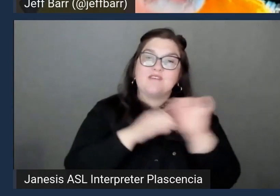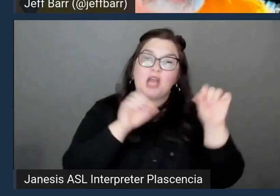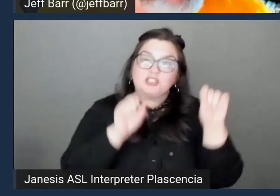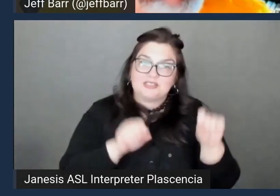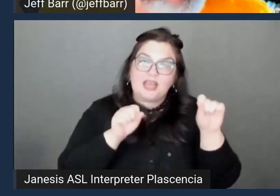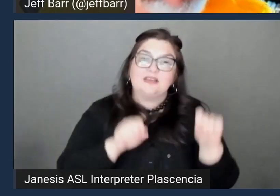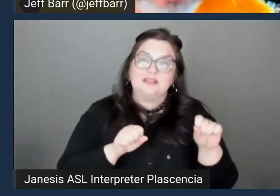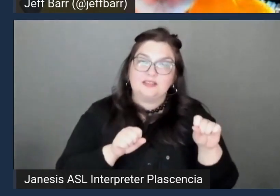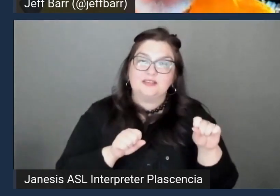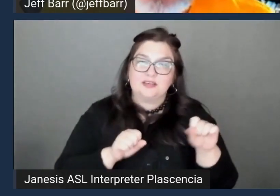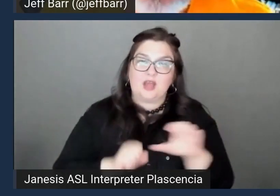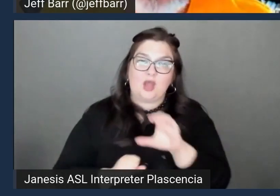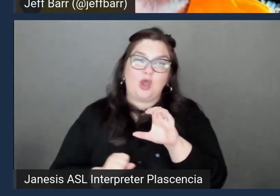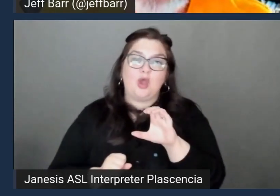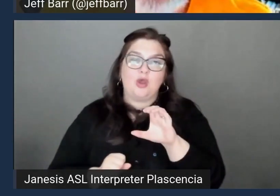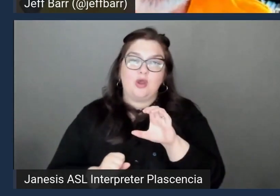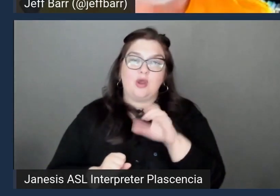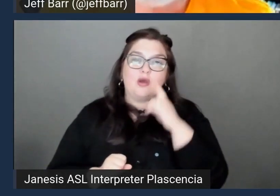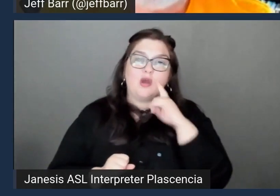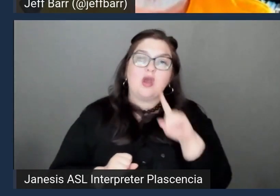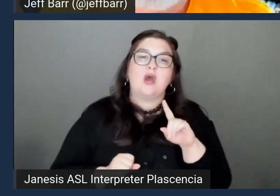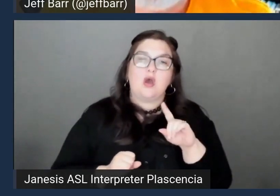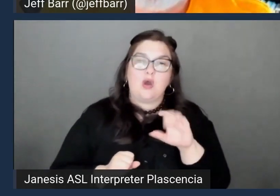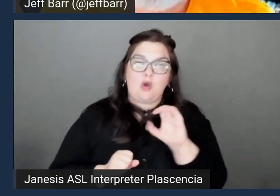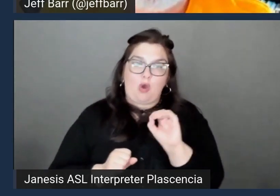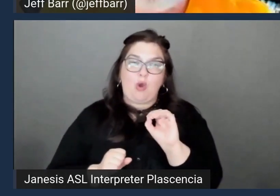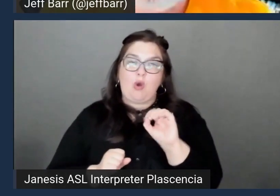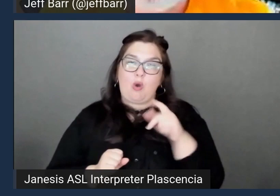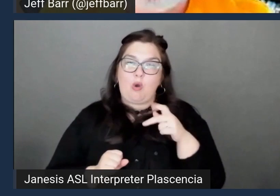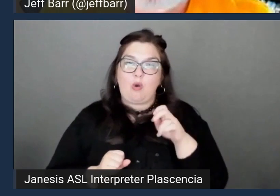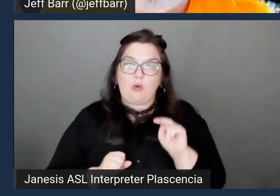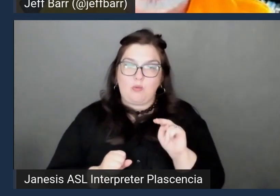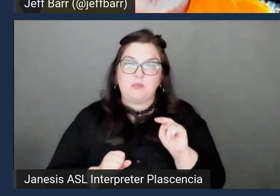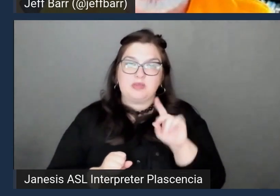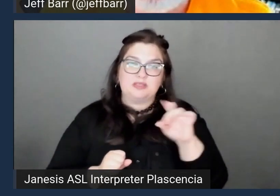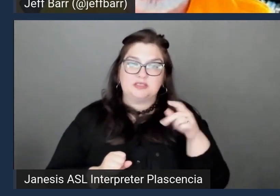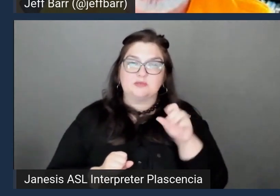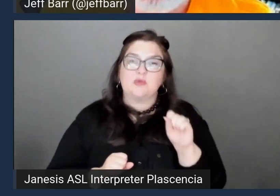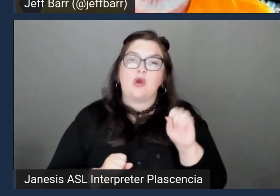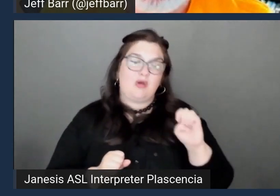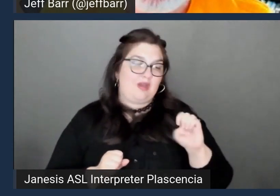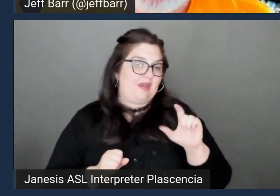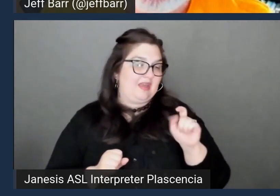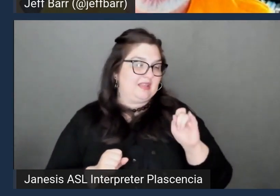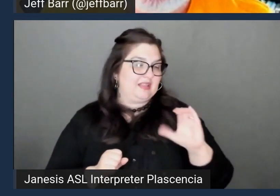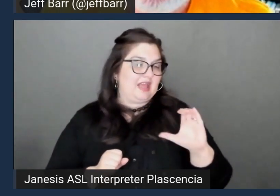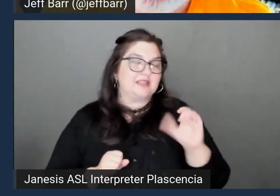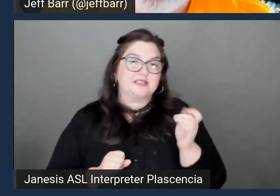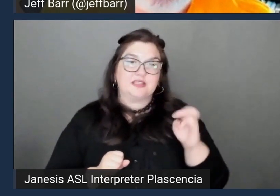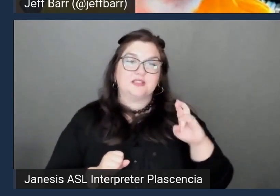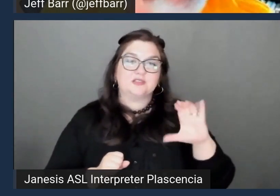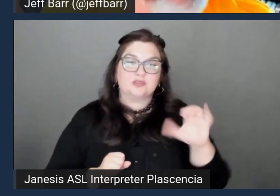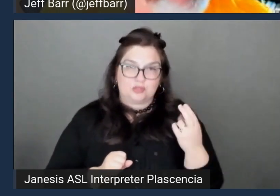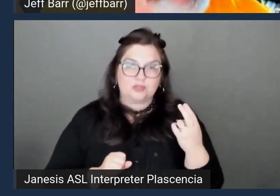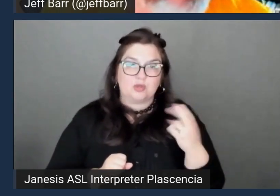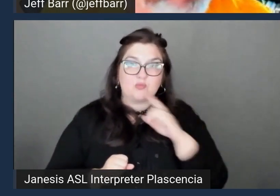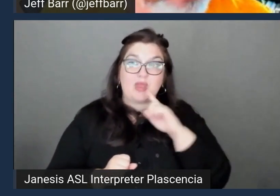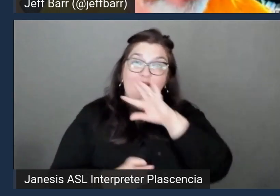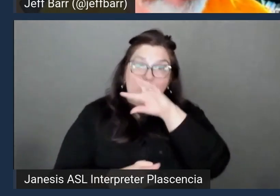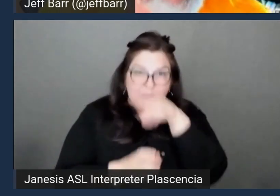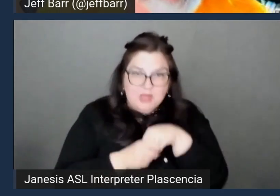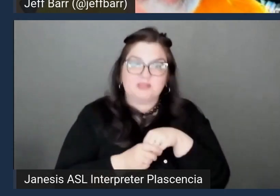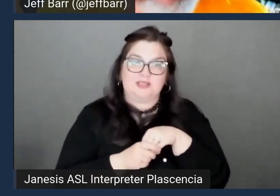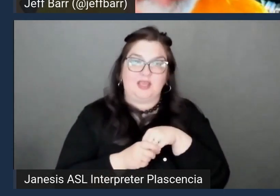we call it for short, Open Distro for Elasticsearch. And all of those components now are actually built into OpenSearch.